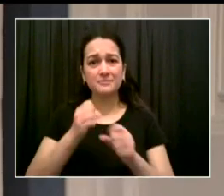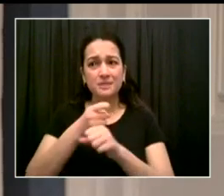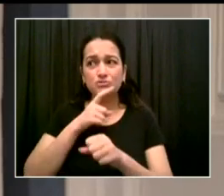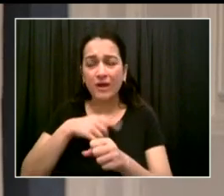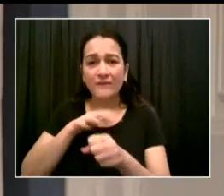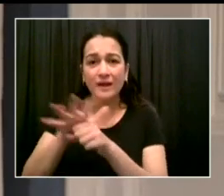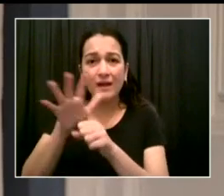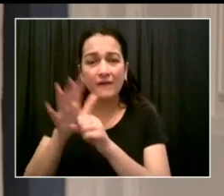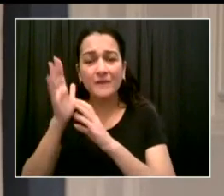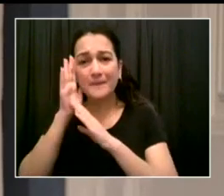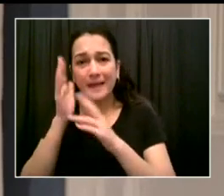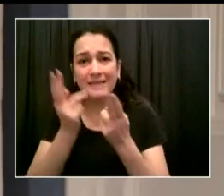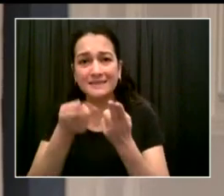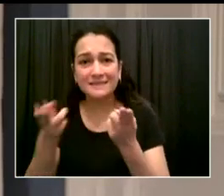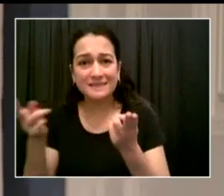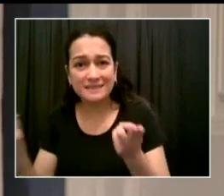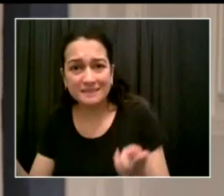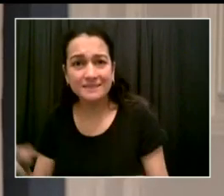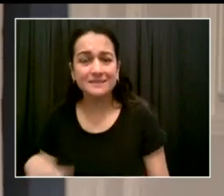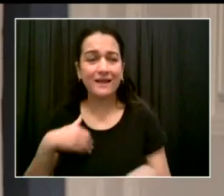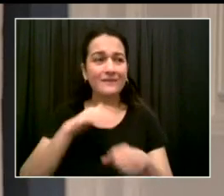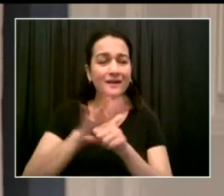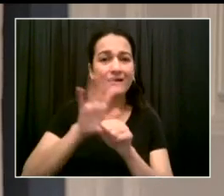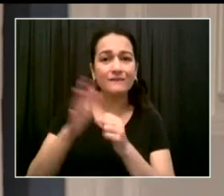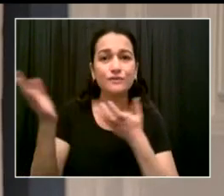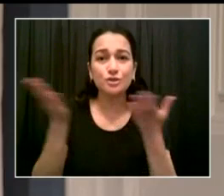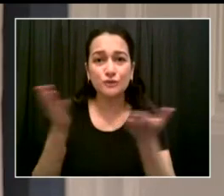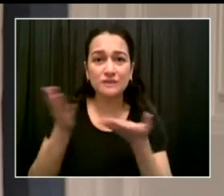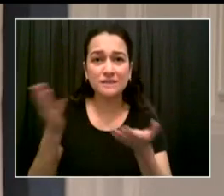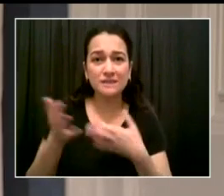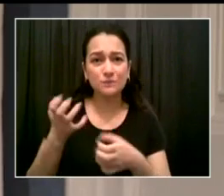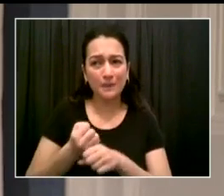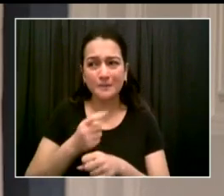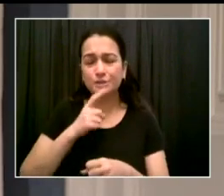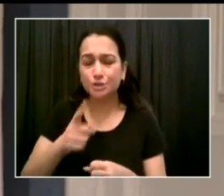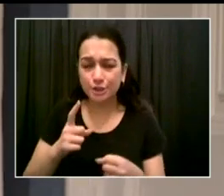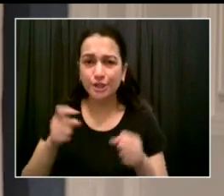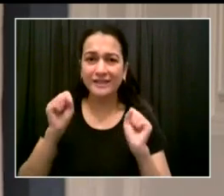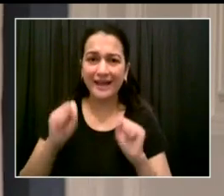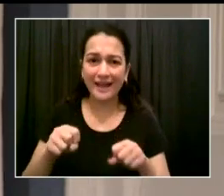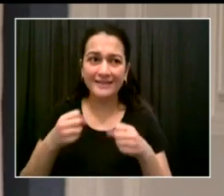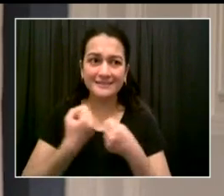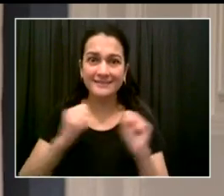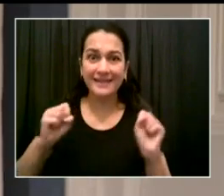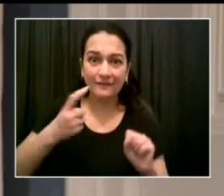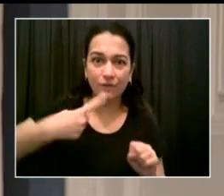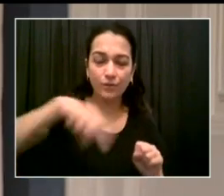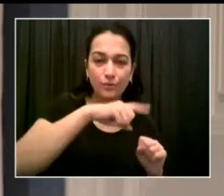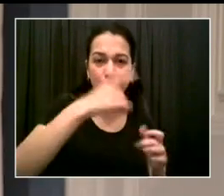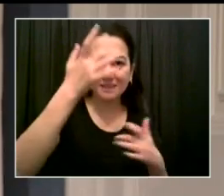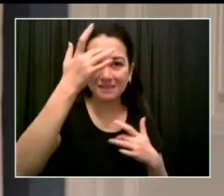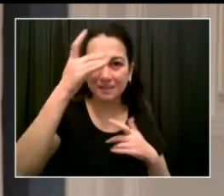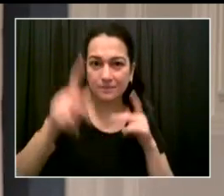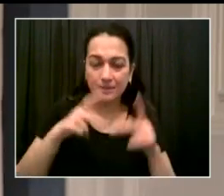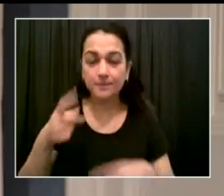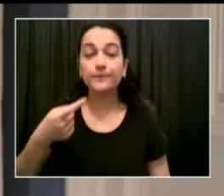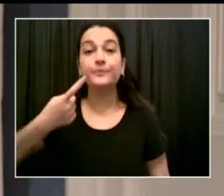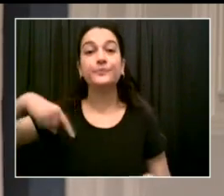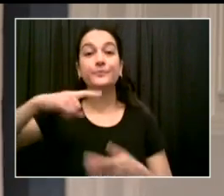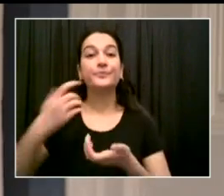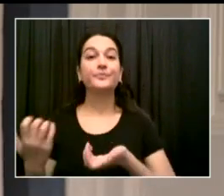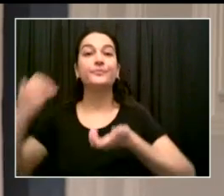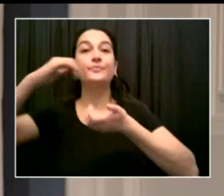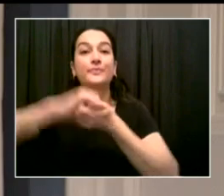sister Department of Public Health, we led the largest test and trace initiative in the United States. Again, our tracers